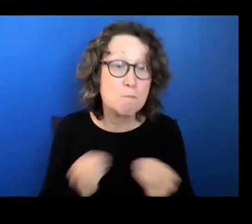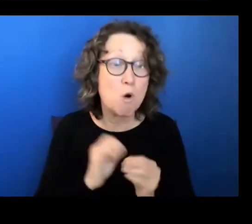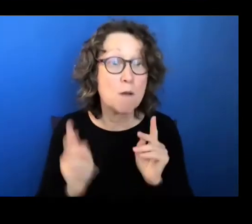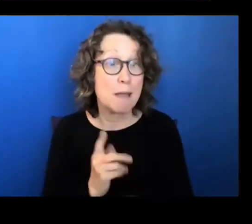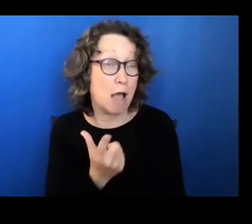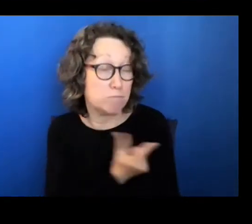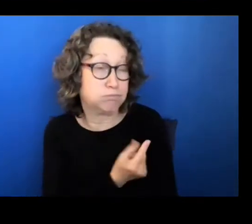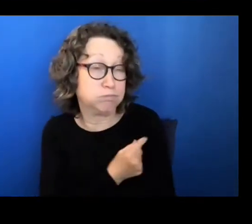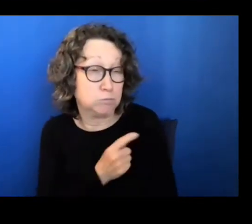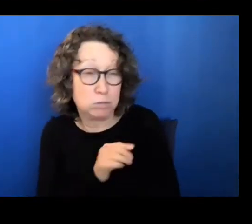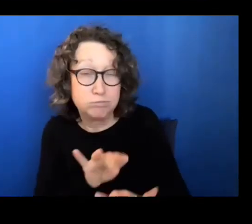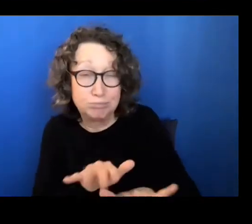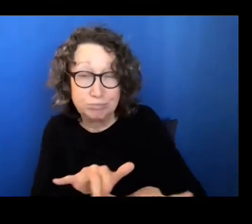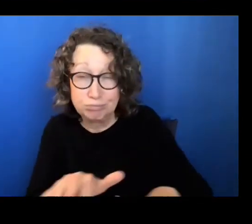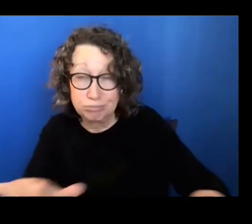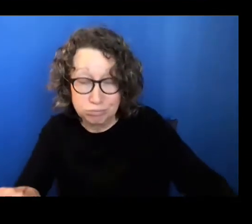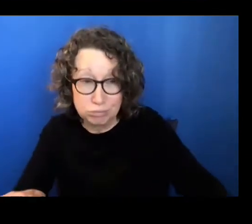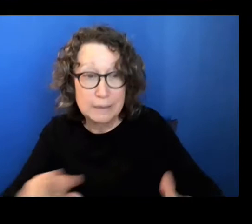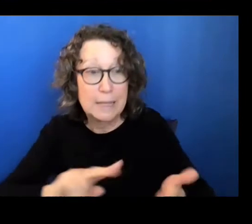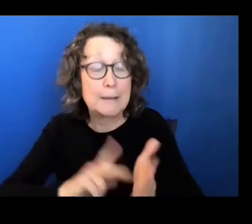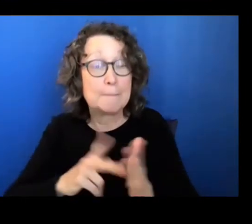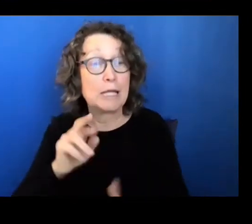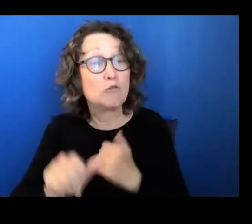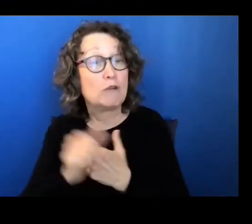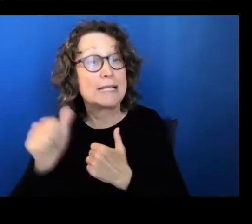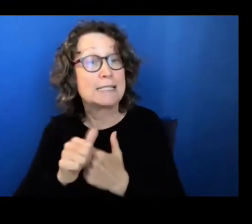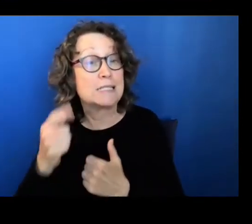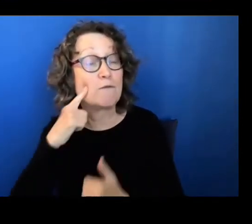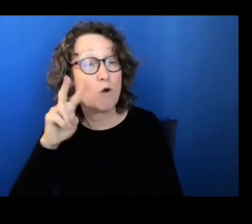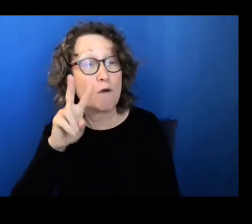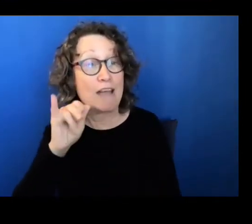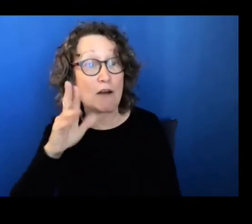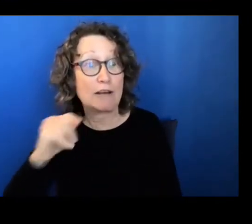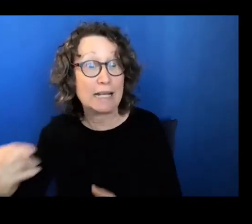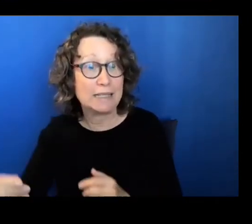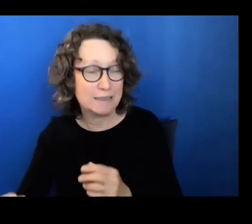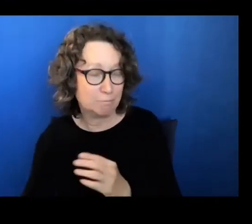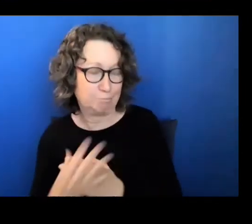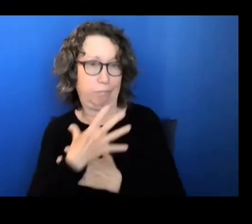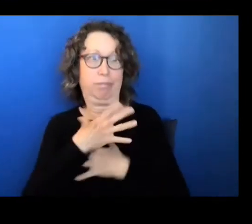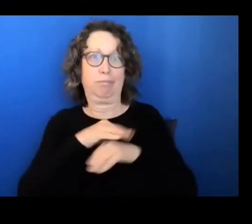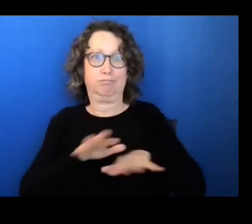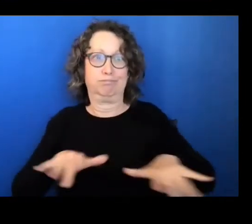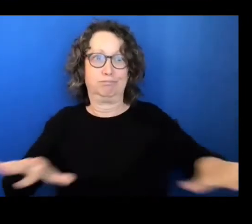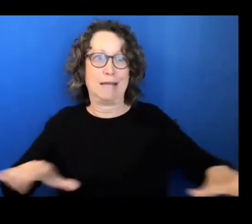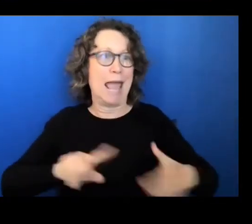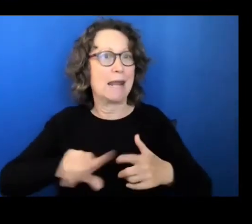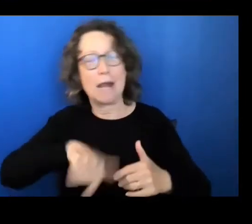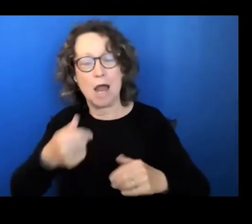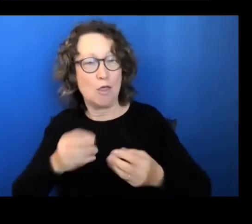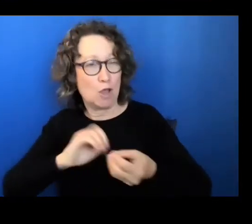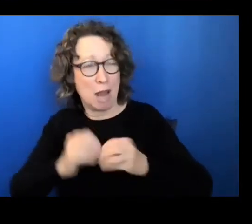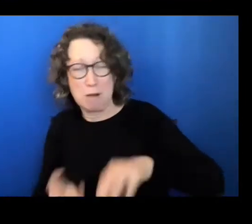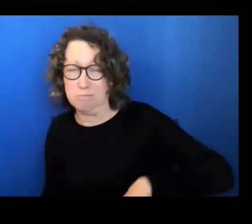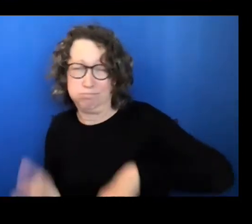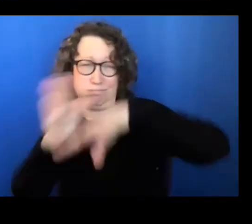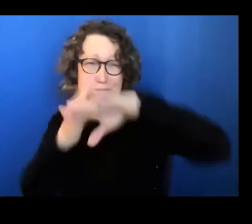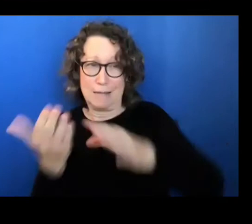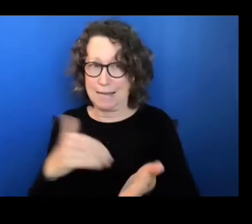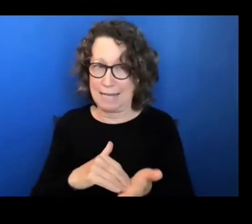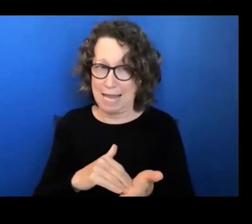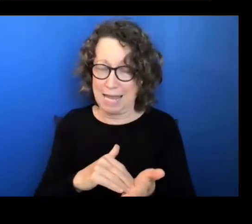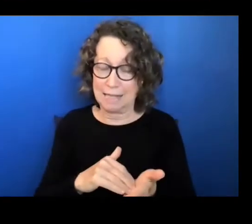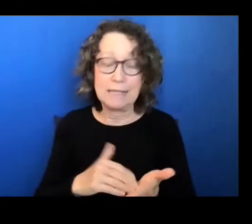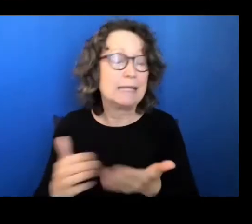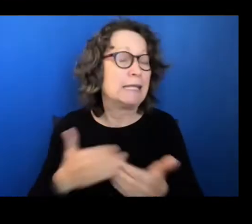are vaccinated, the lower the risk for variants to take over and for another surge to occur.